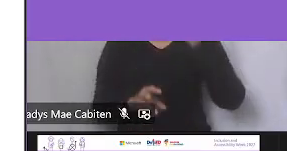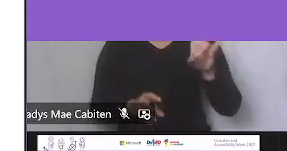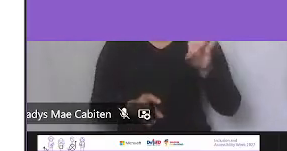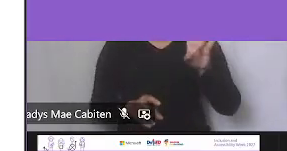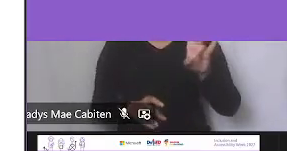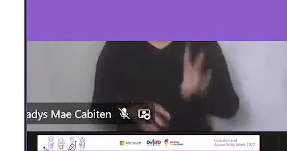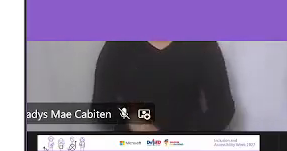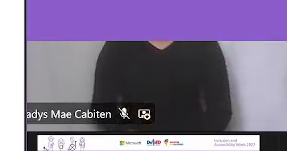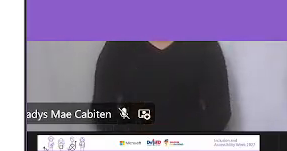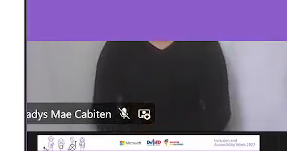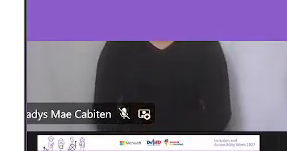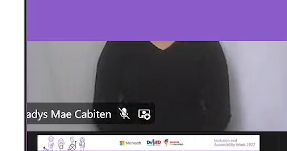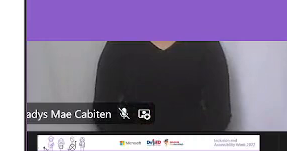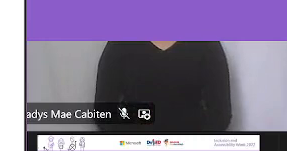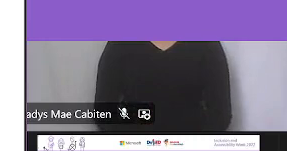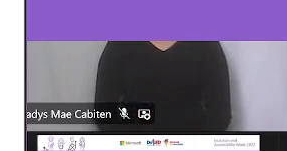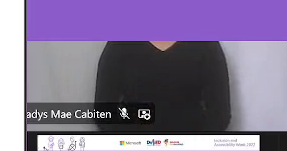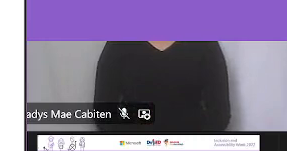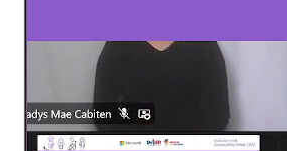it.